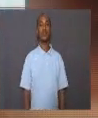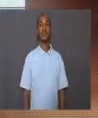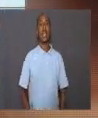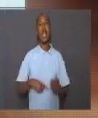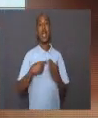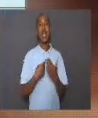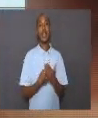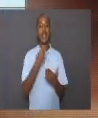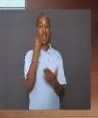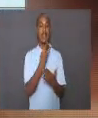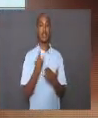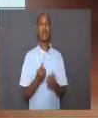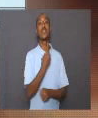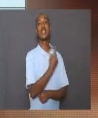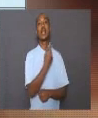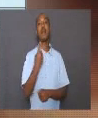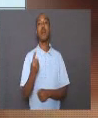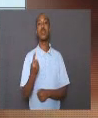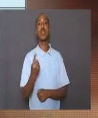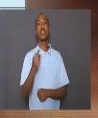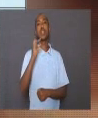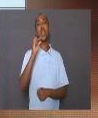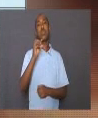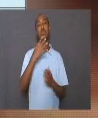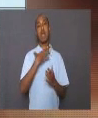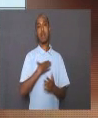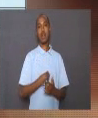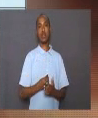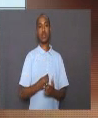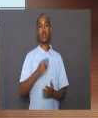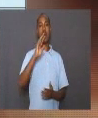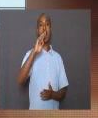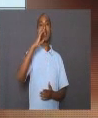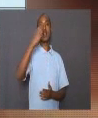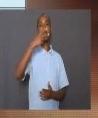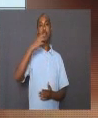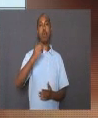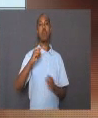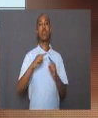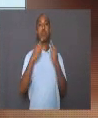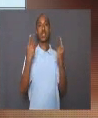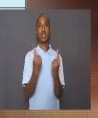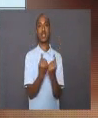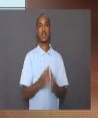Here is a list of some of the lowest members in the aldehyde group.